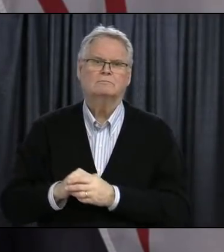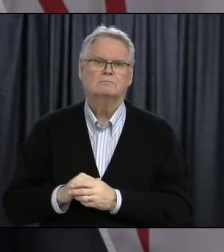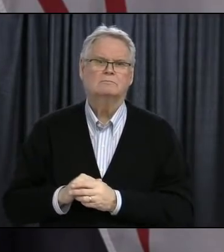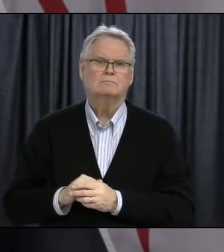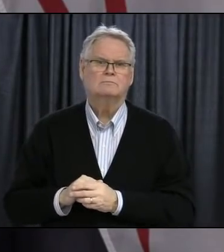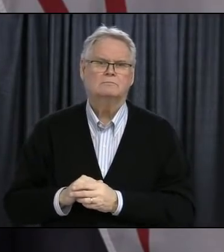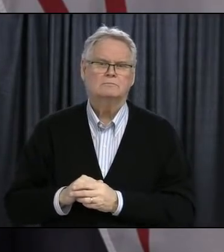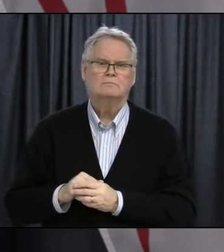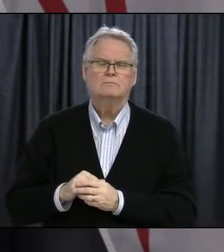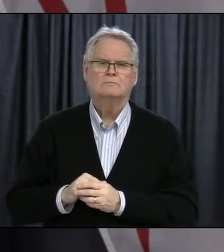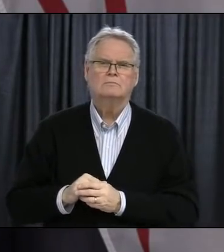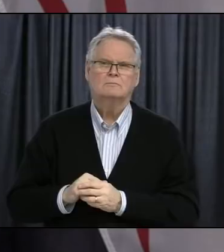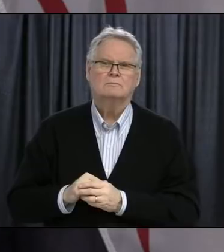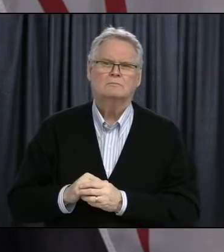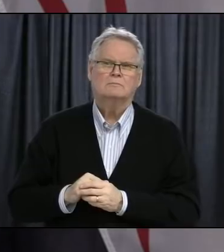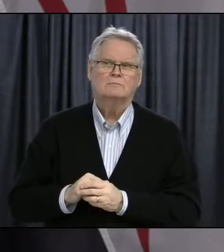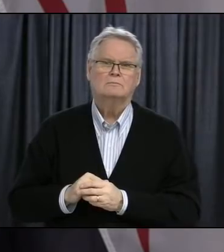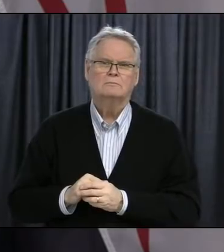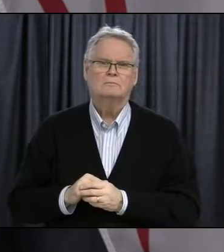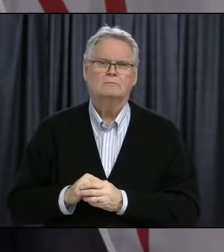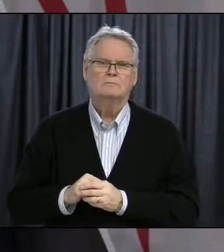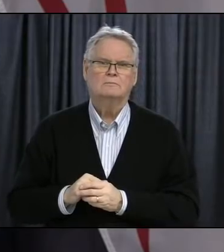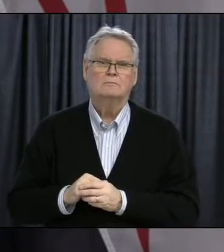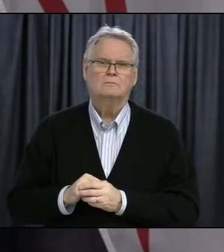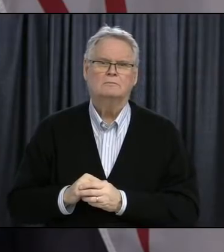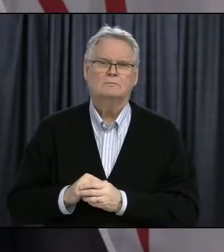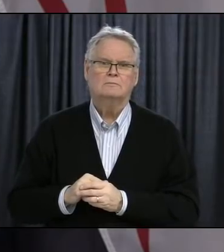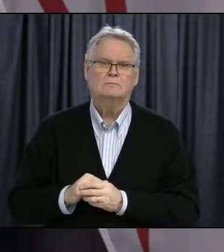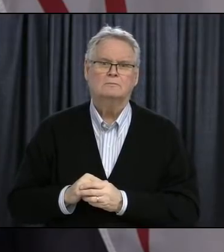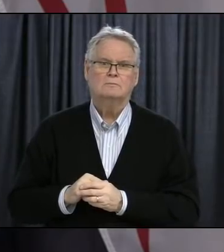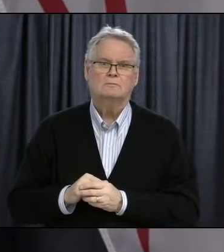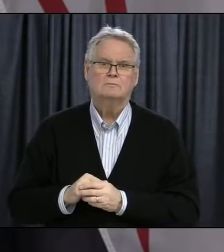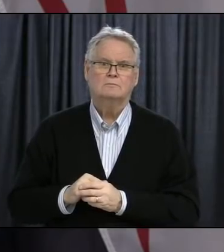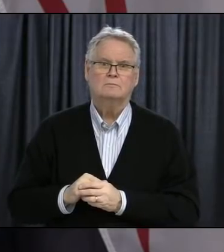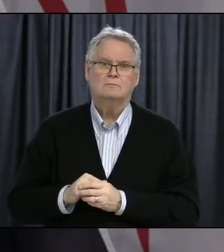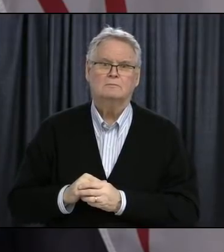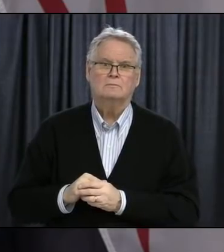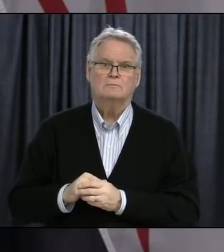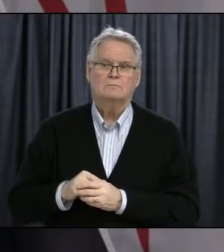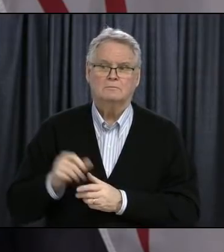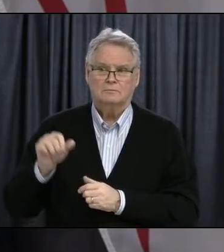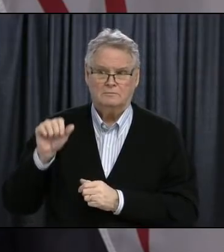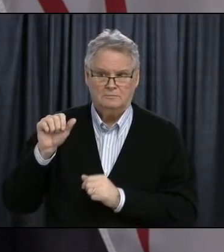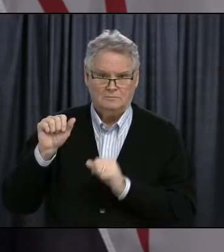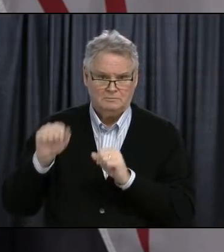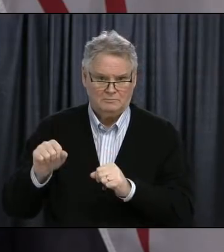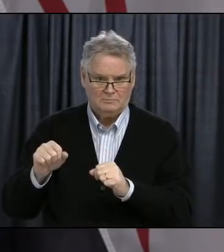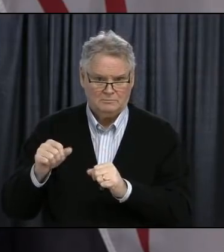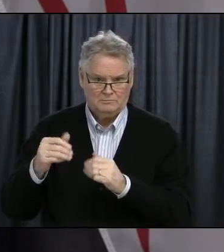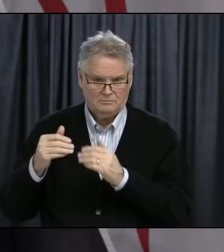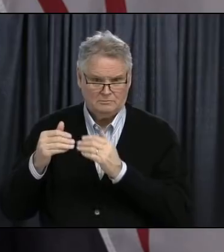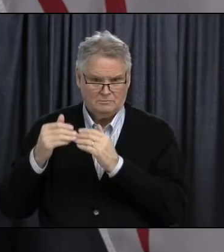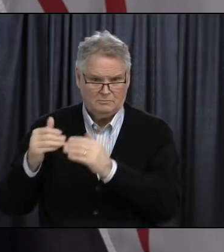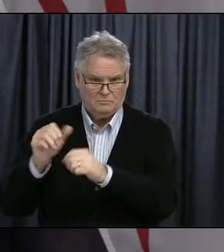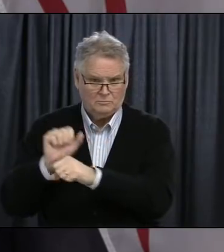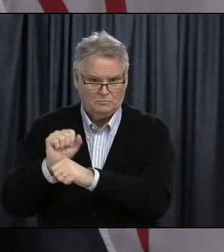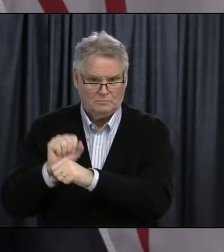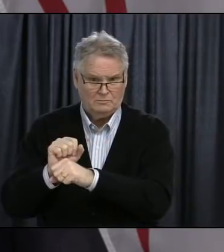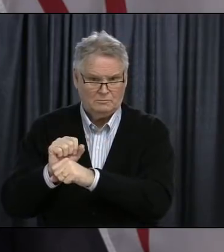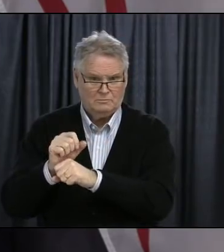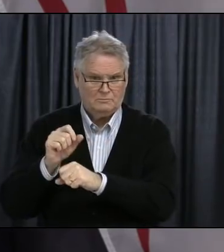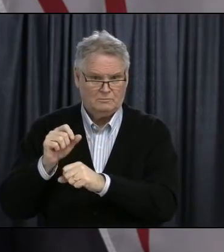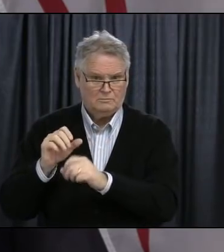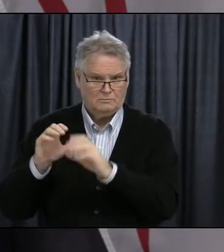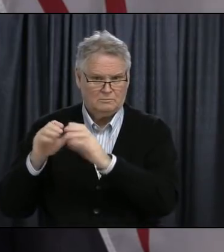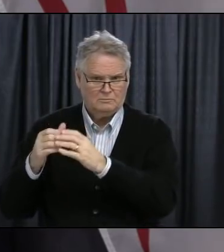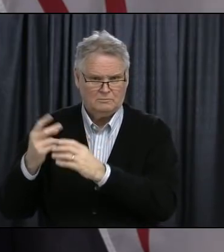Okay, just to clarify, they will be able to be vaccinated in phase 2, and so they'll be able to reach out in mid-March. Just looking at the outline